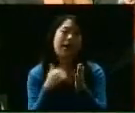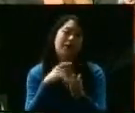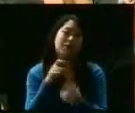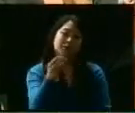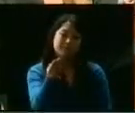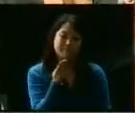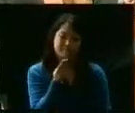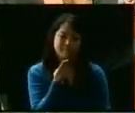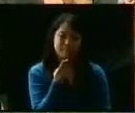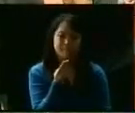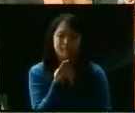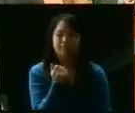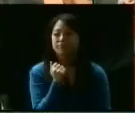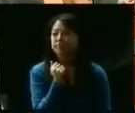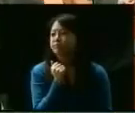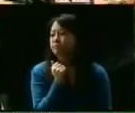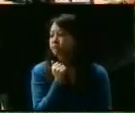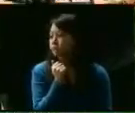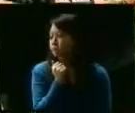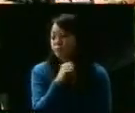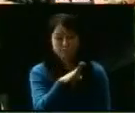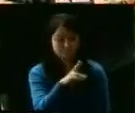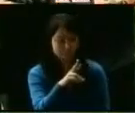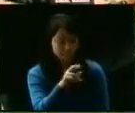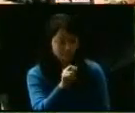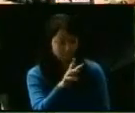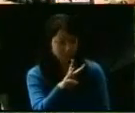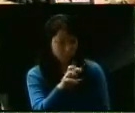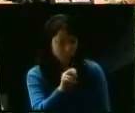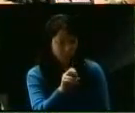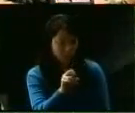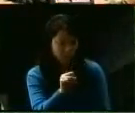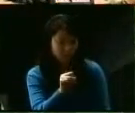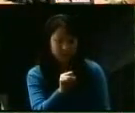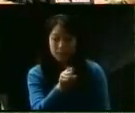Brawls? Dwight, did you have something you wanted to say?